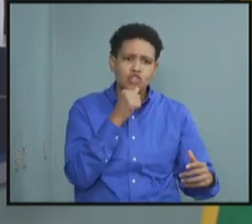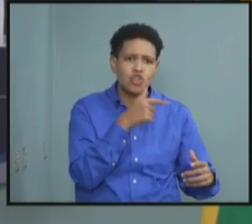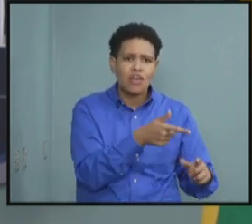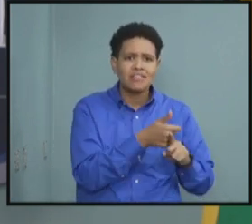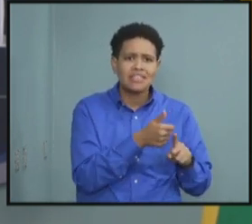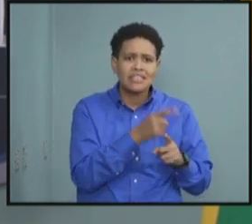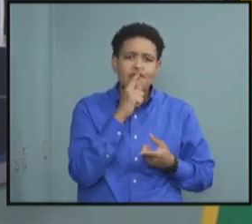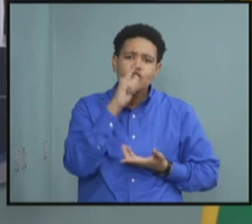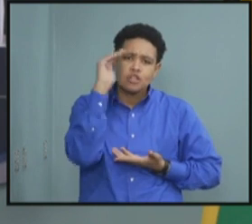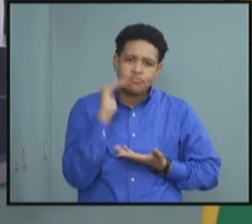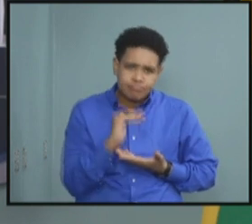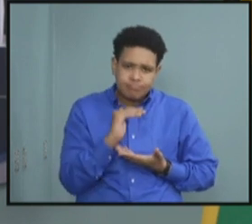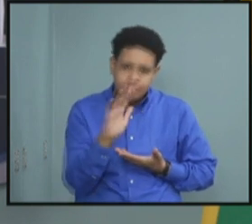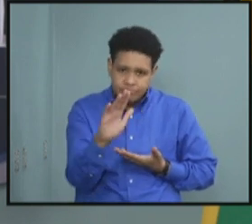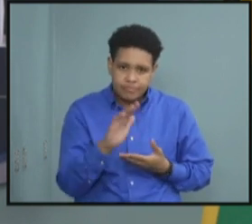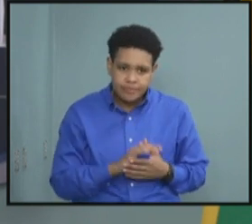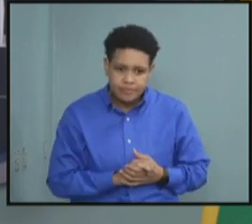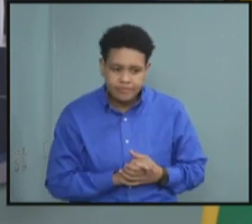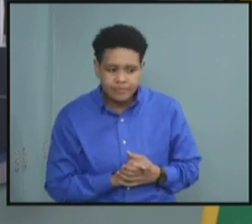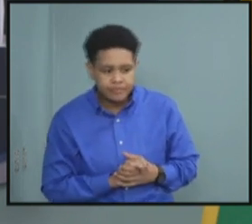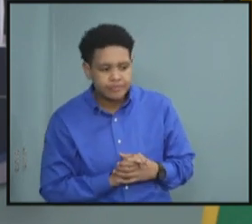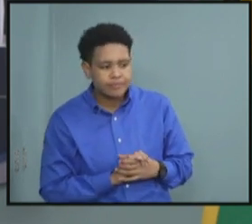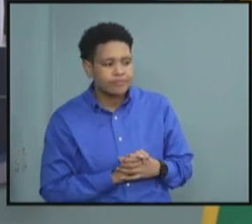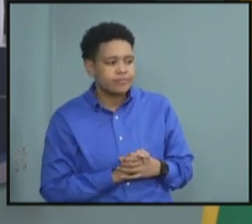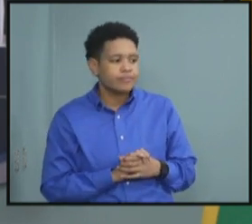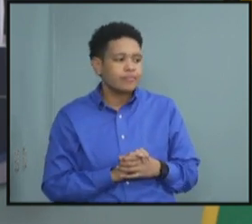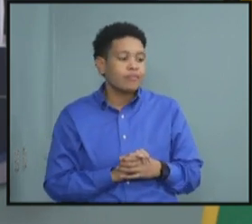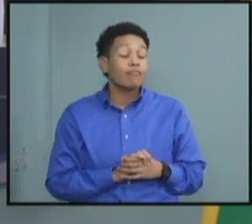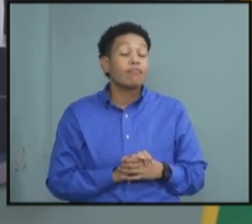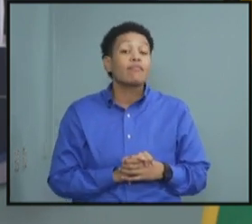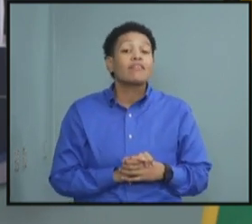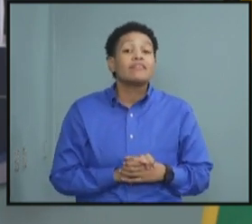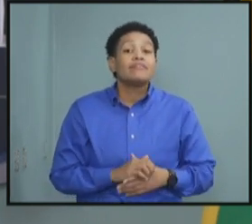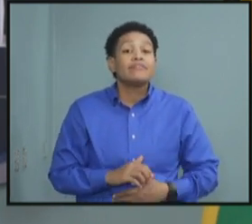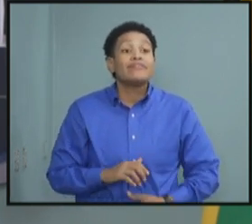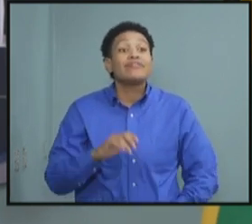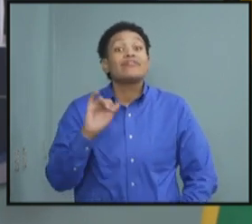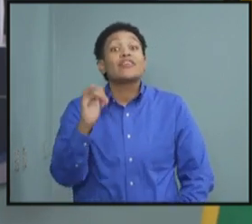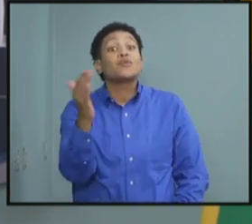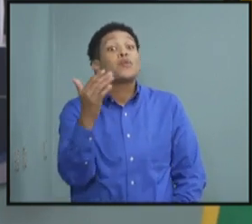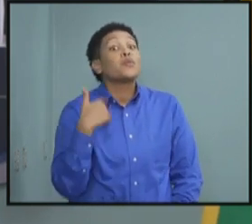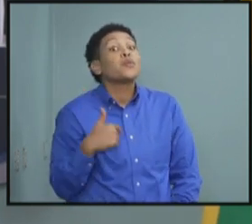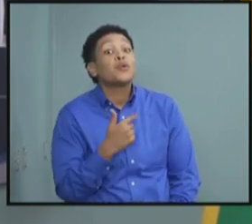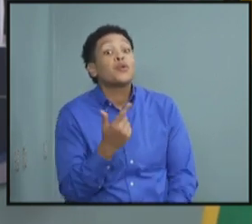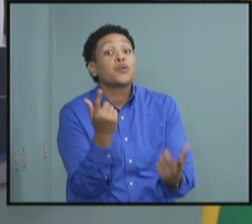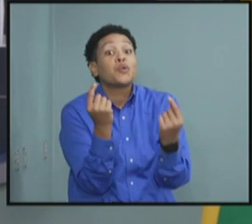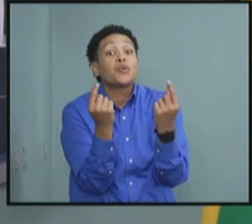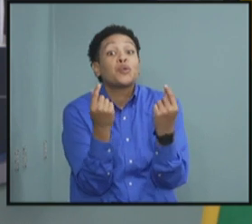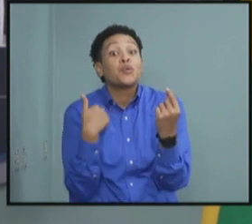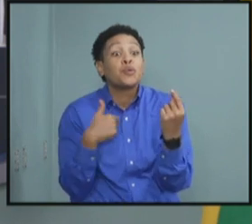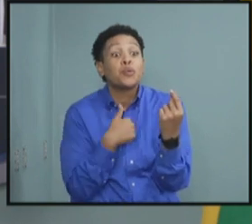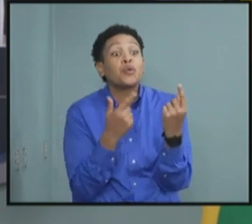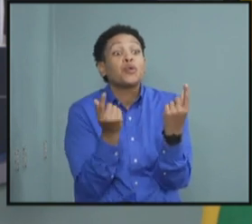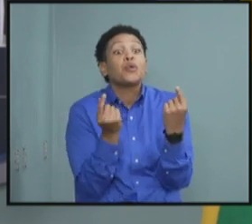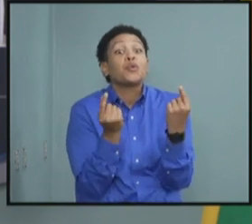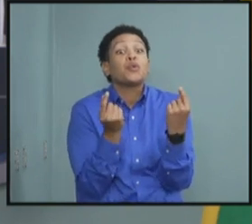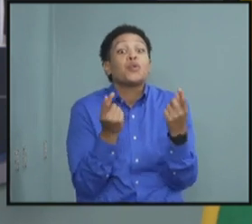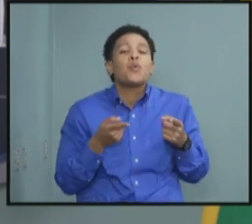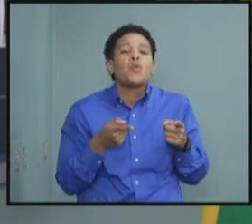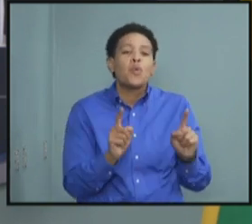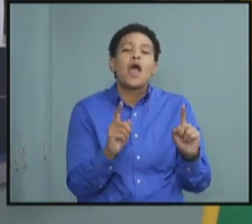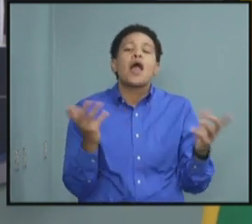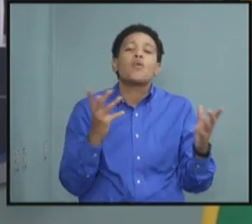is minimized. And that is what we do. We do that